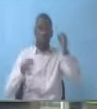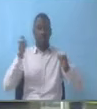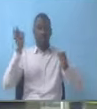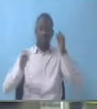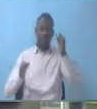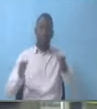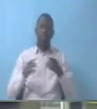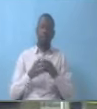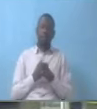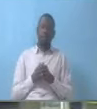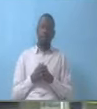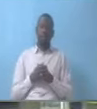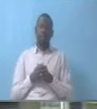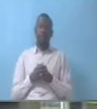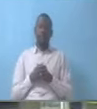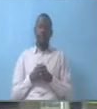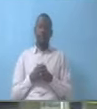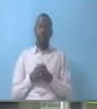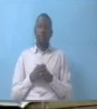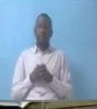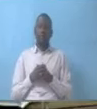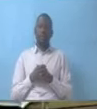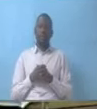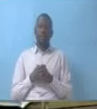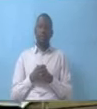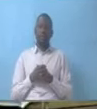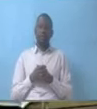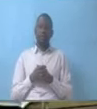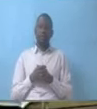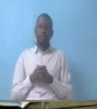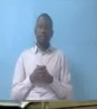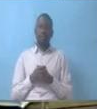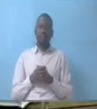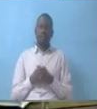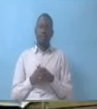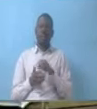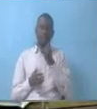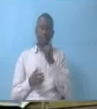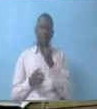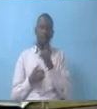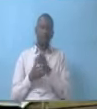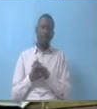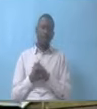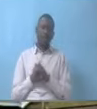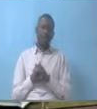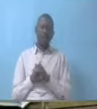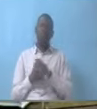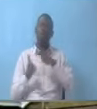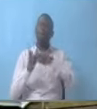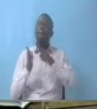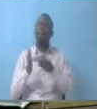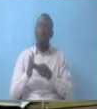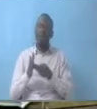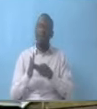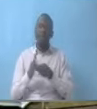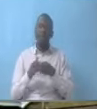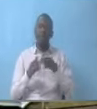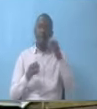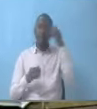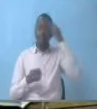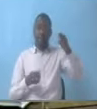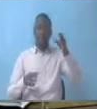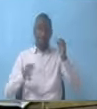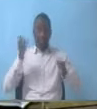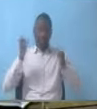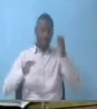me by order published in the Gazette amend the schedule. Exactly. Mm-hmm. So it therefore means the Attorney General had the